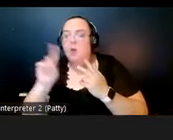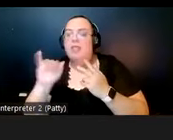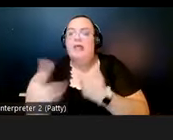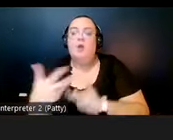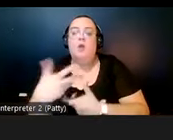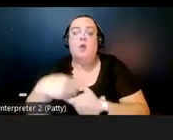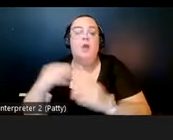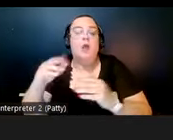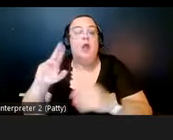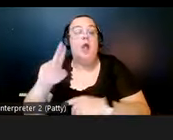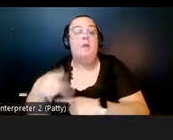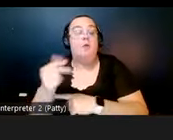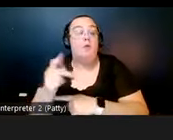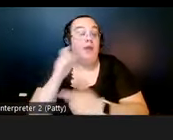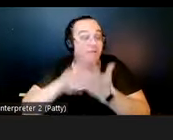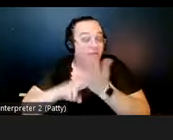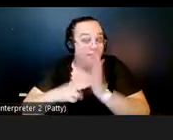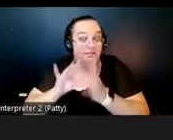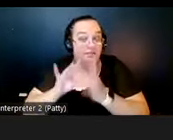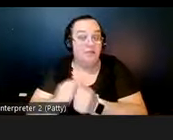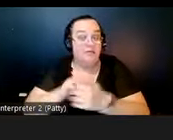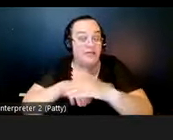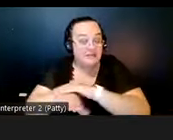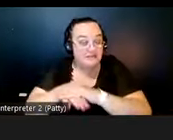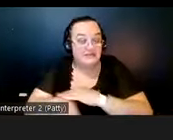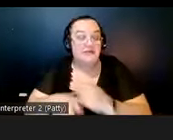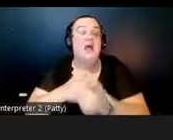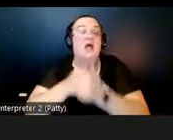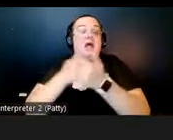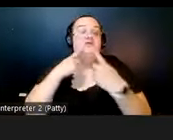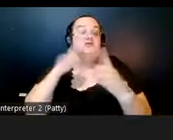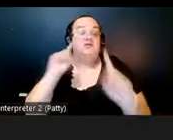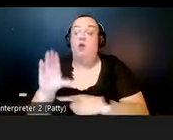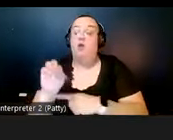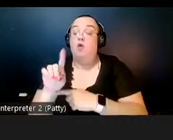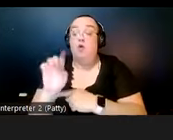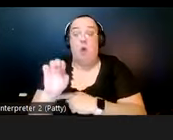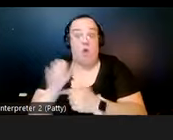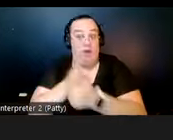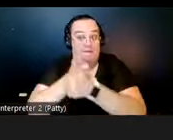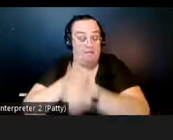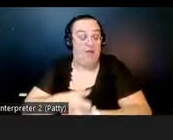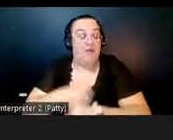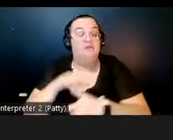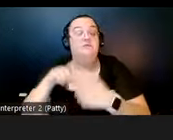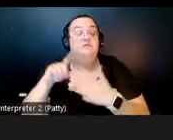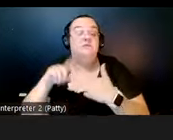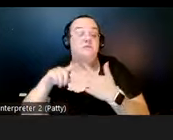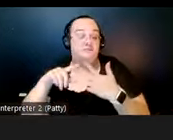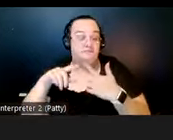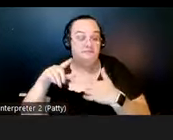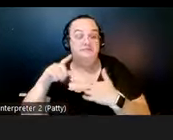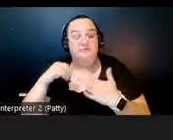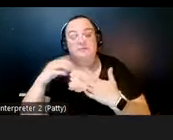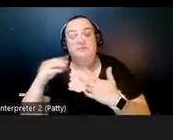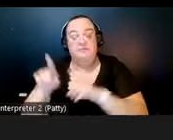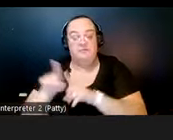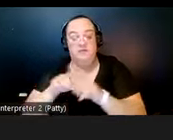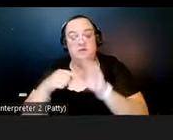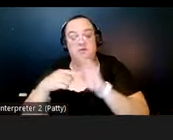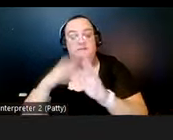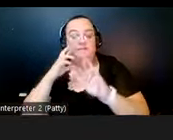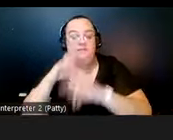upgrades for accessibility, achieved code compliance, and also paid respect to